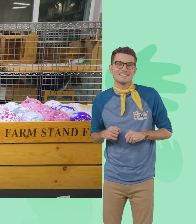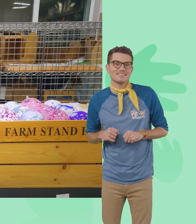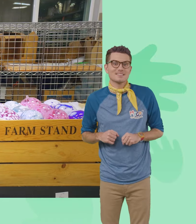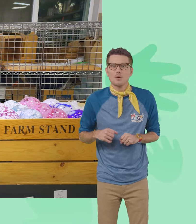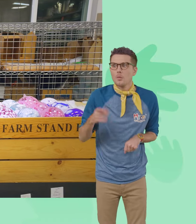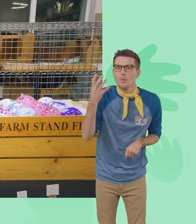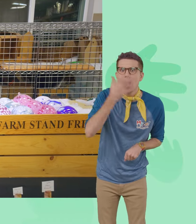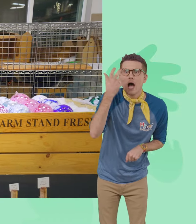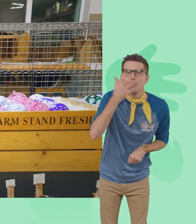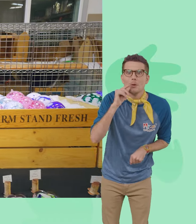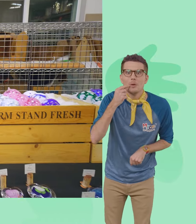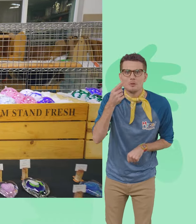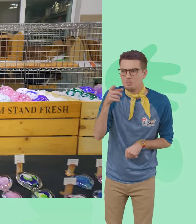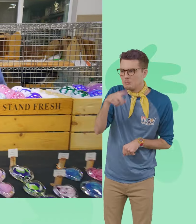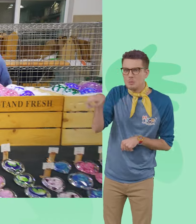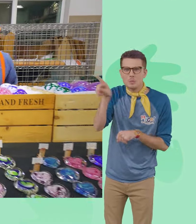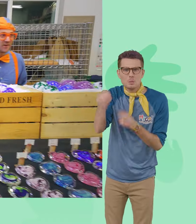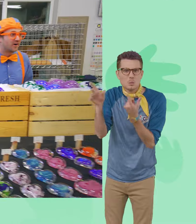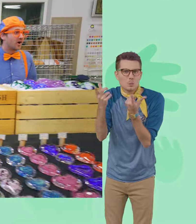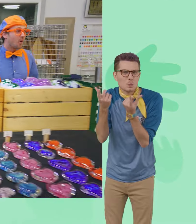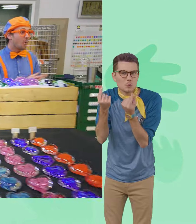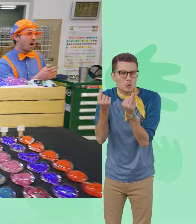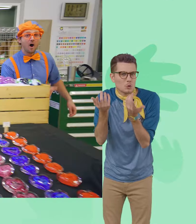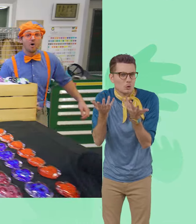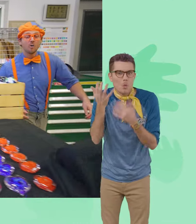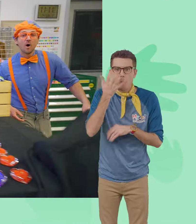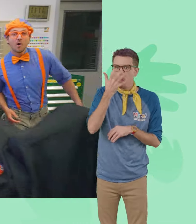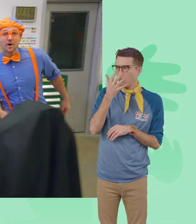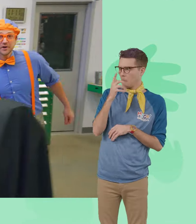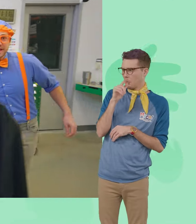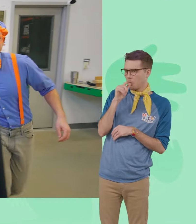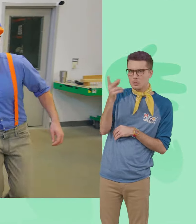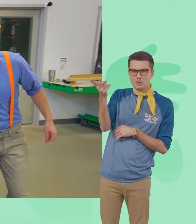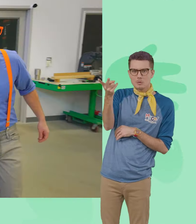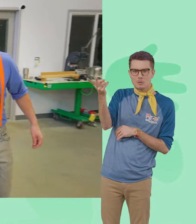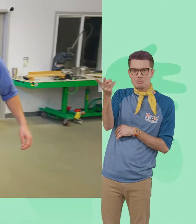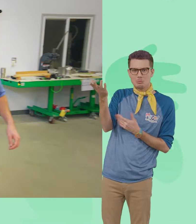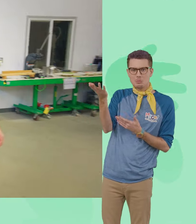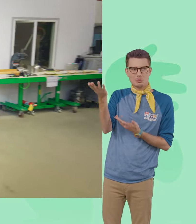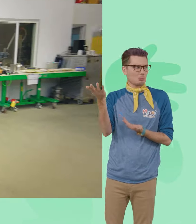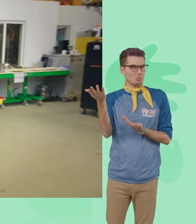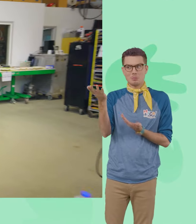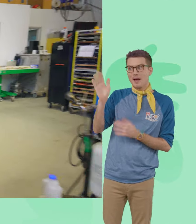Yeah! Whoa! So cool! Whoa! What are they doing?